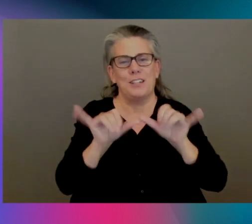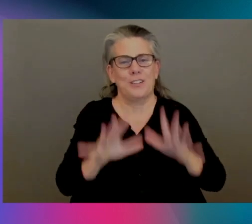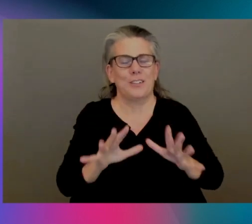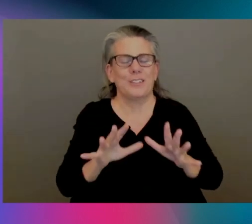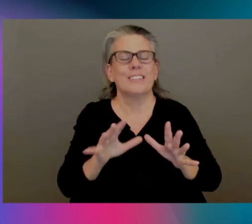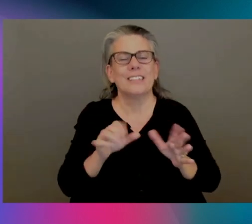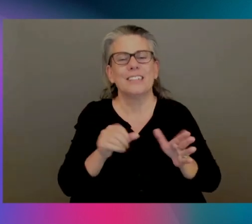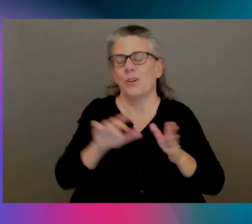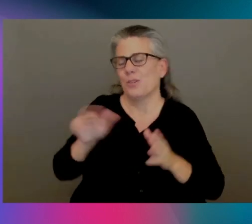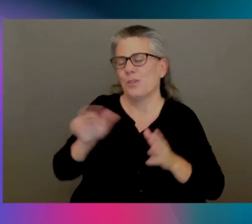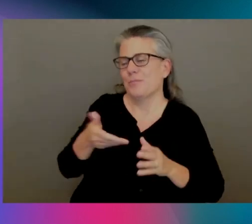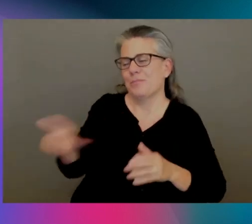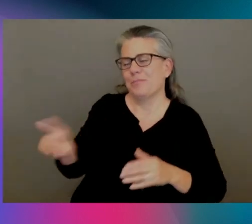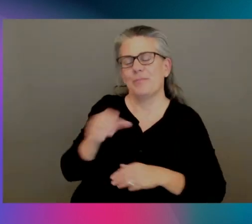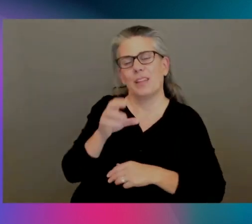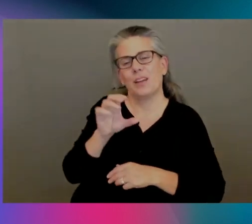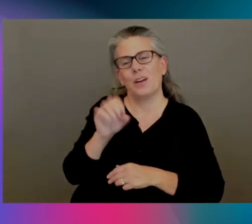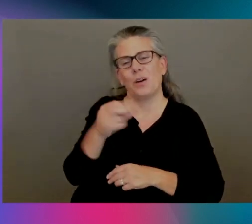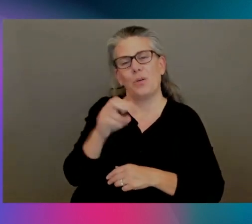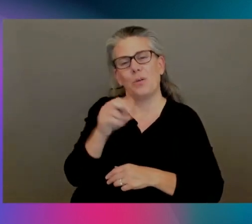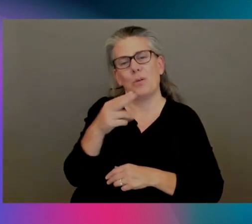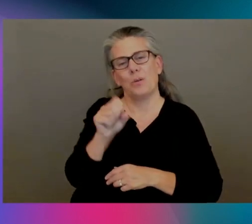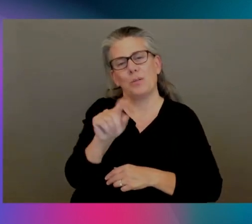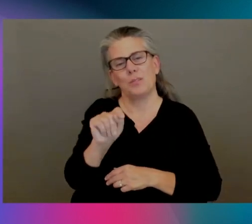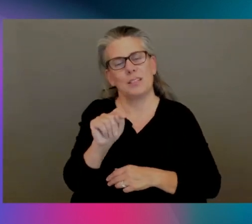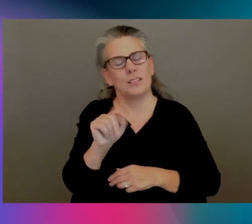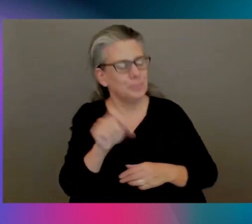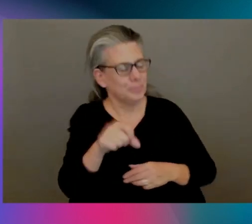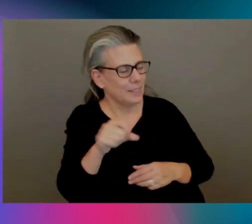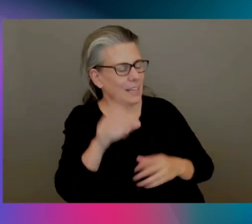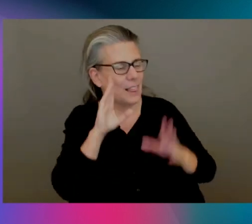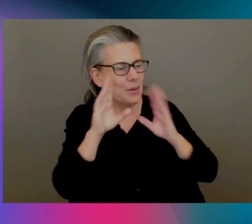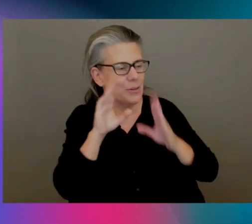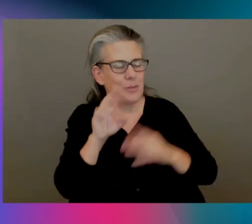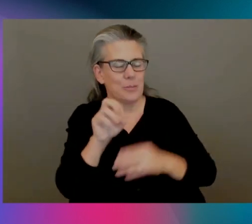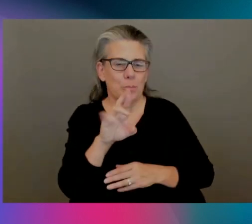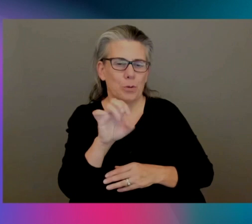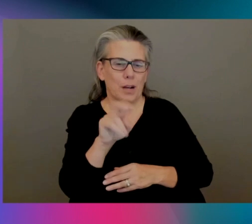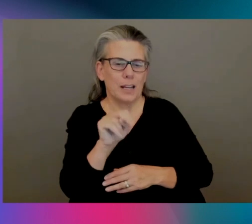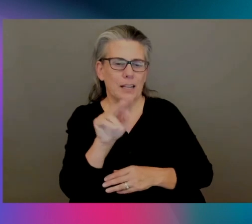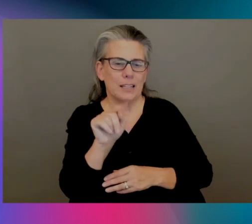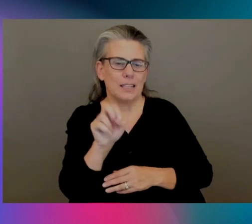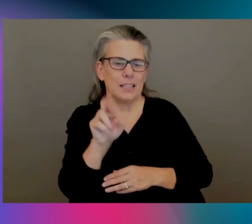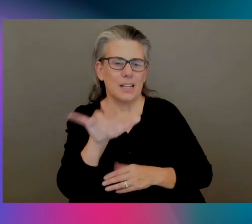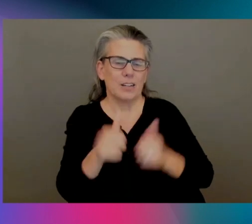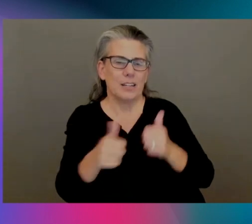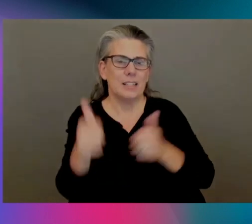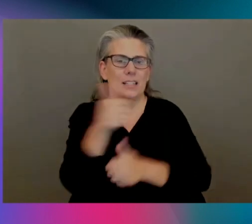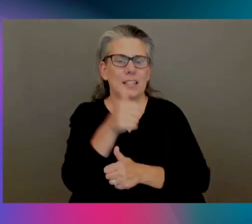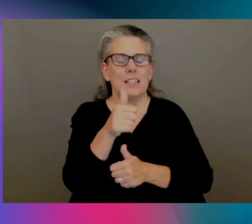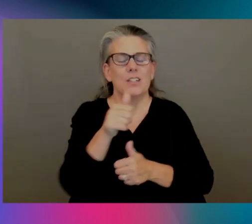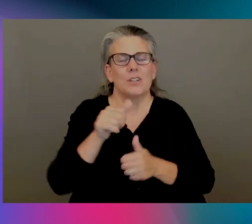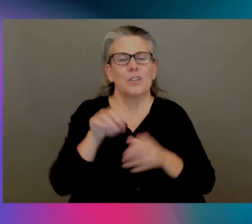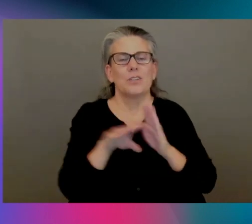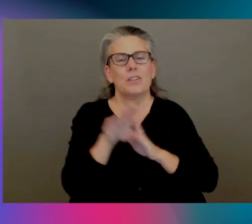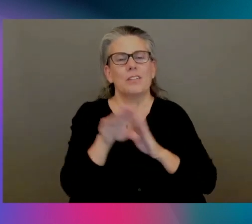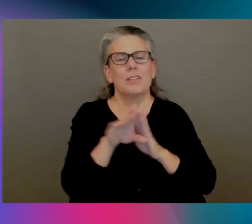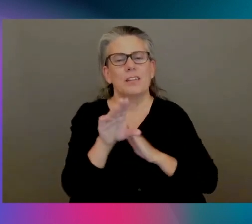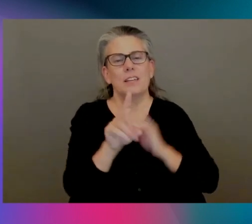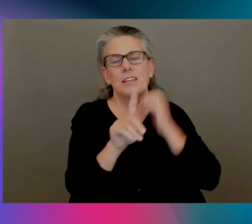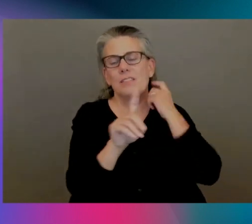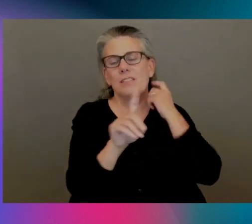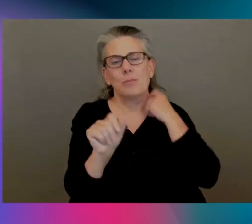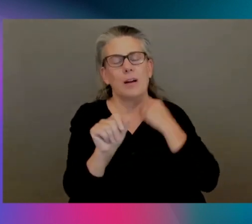Brian. Why don't you introduce yourself? Yeah, happy to. My name is Brian Terry, and I'm a senior developer advocate on the CloudFormation team, and I'm super excited to be here